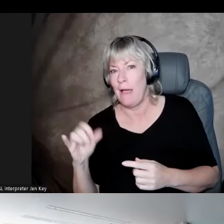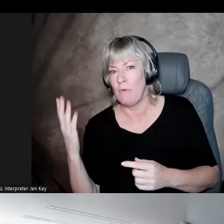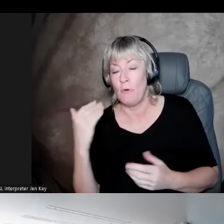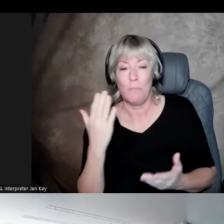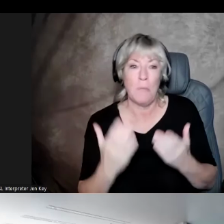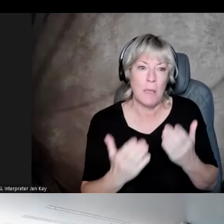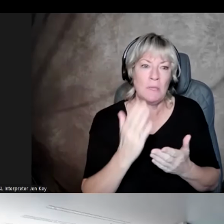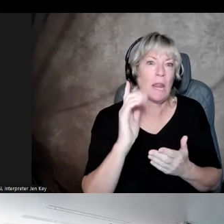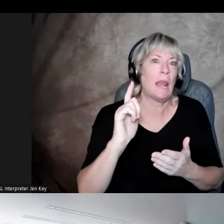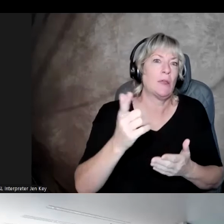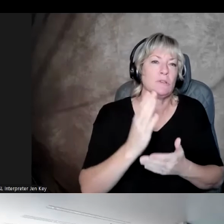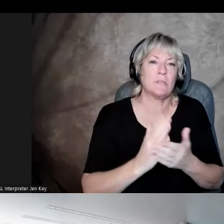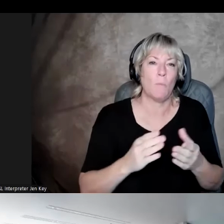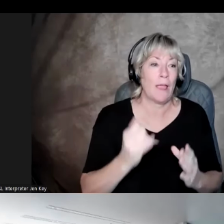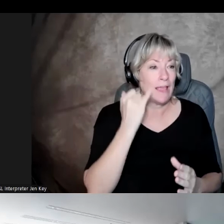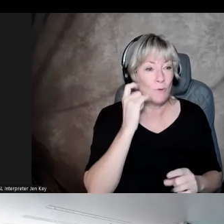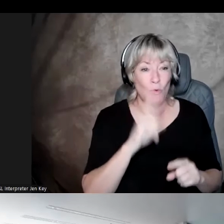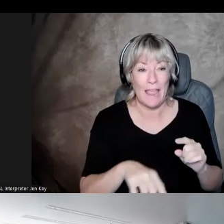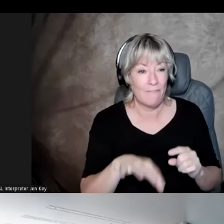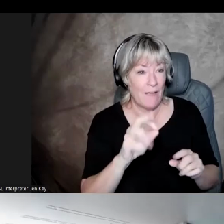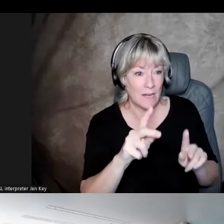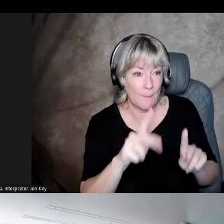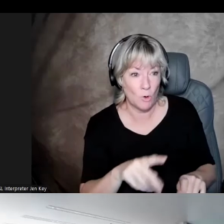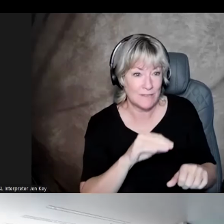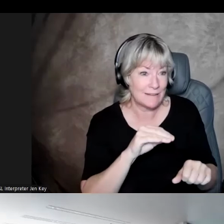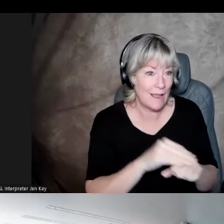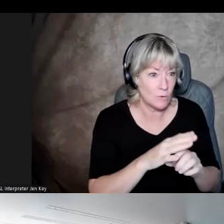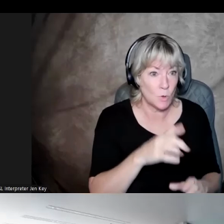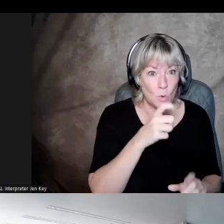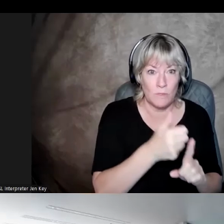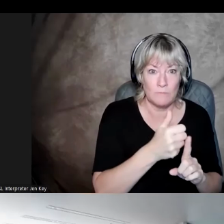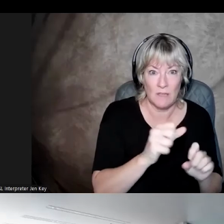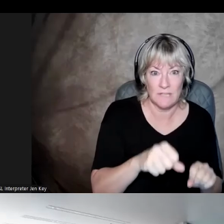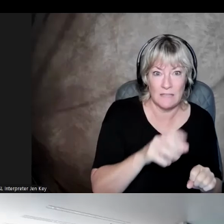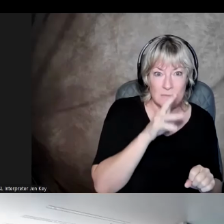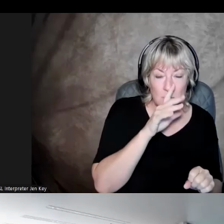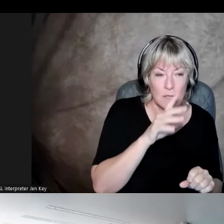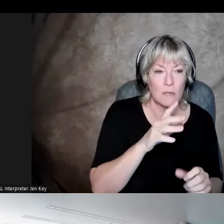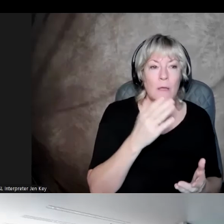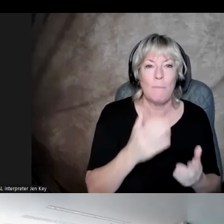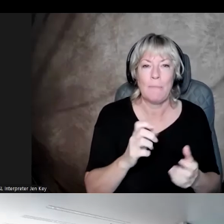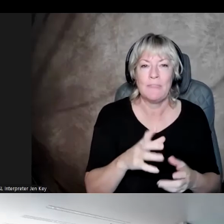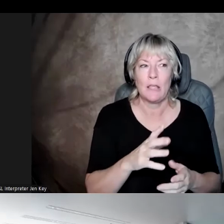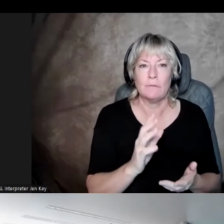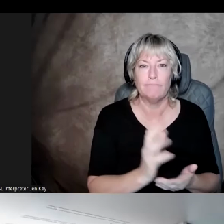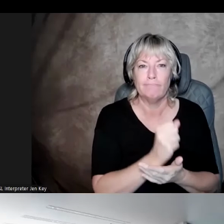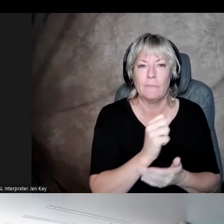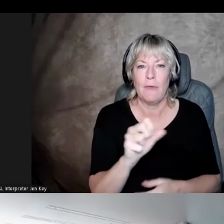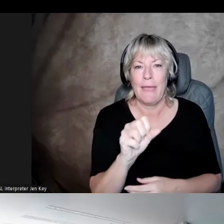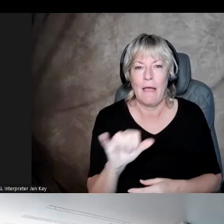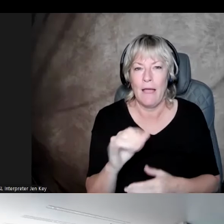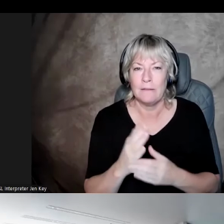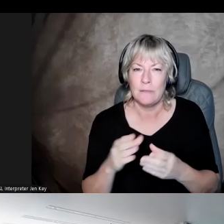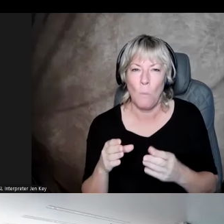and when you can't find a person who is a counselor who could do the translation, maybe a counselor could use AI in some ways